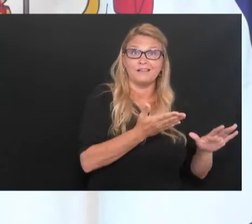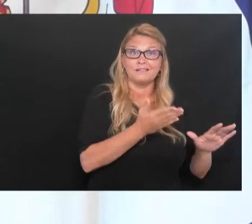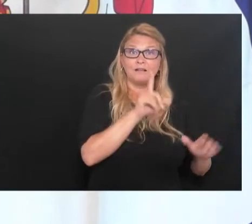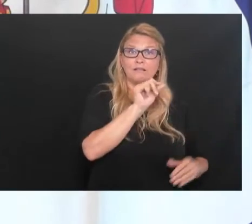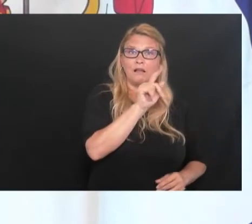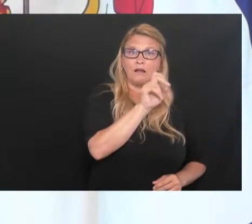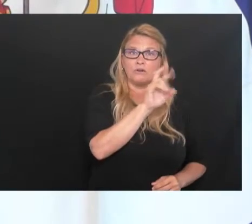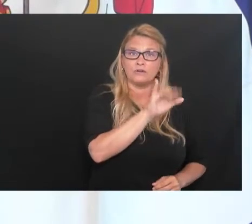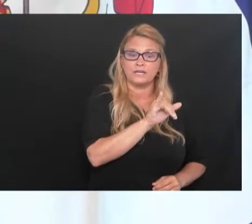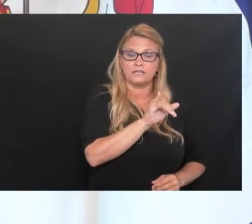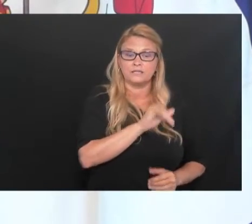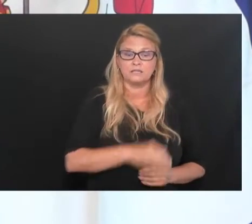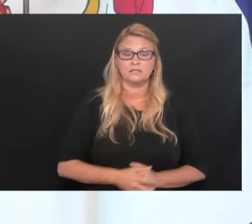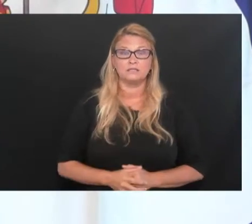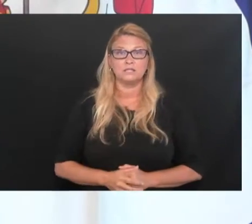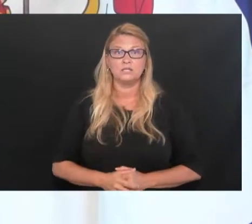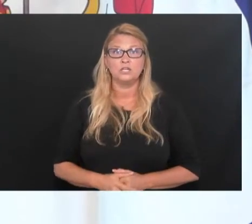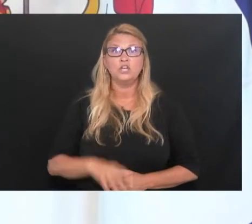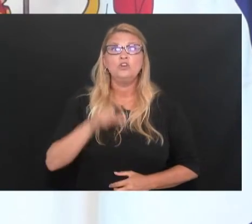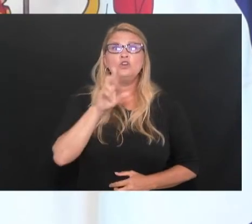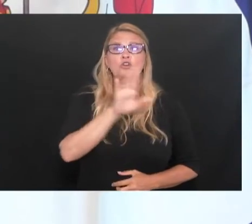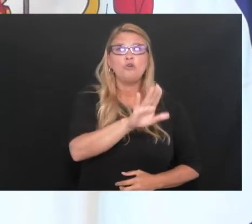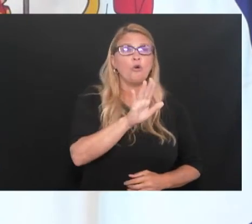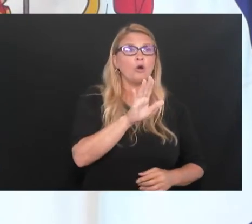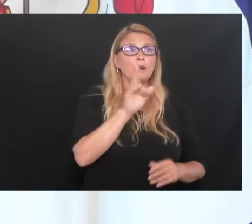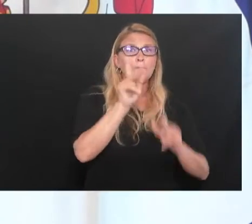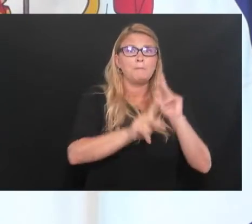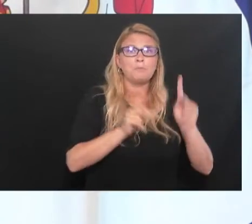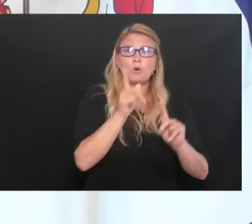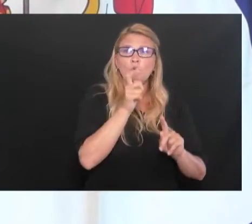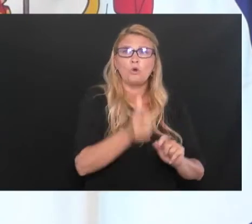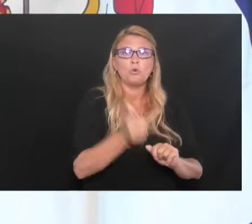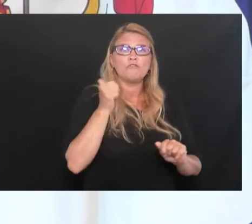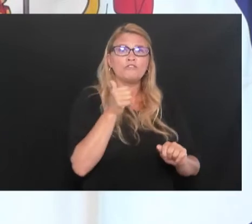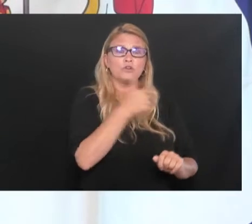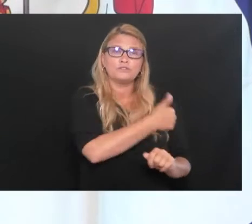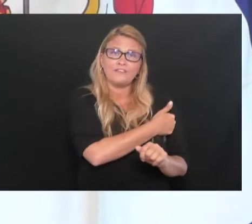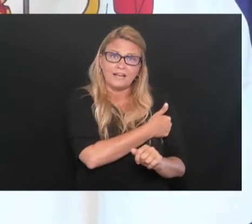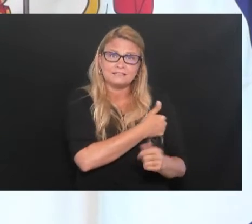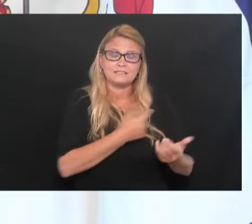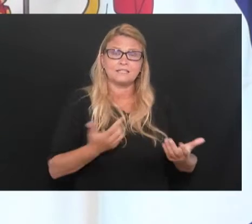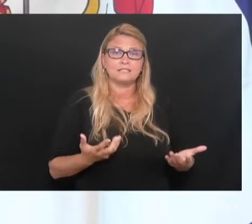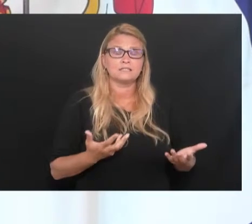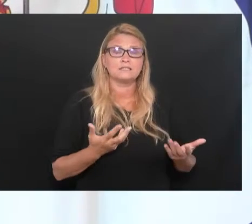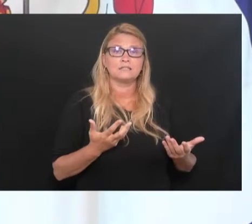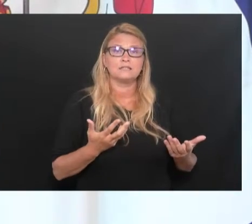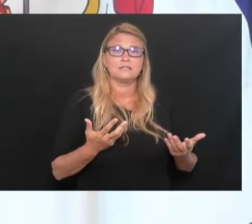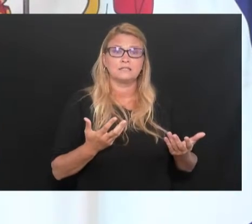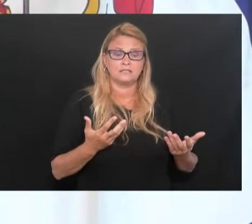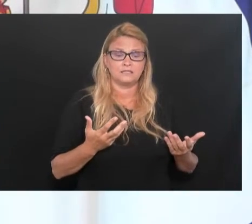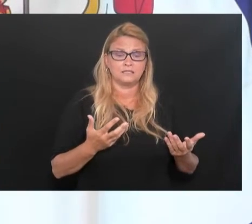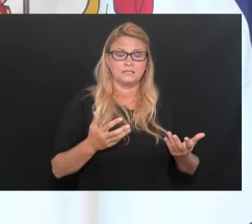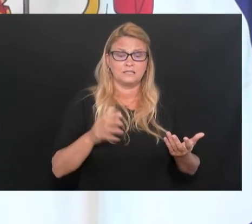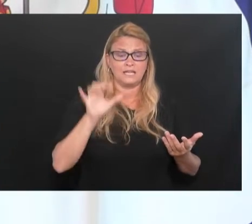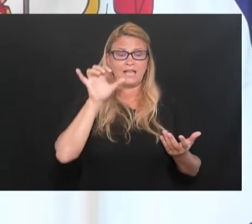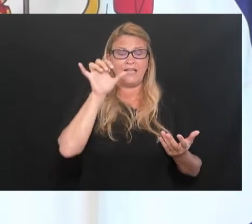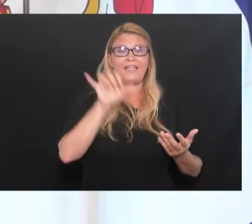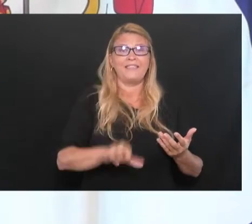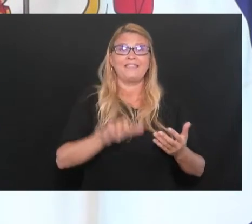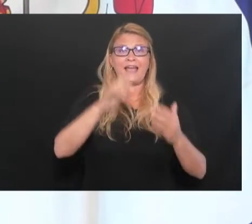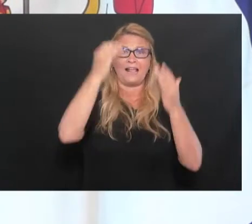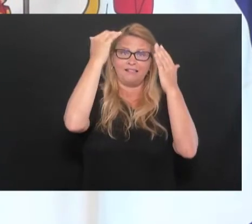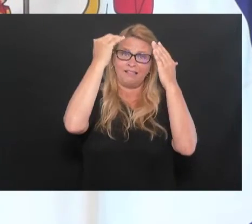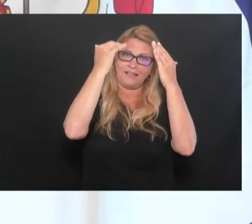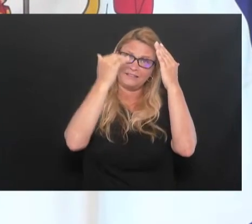in. You're in the drawing, that I lead off with every day. Right there's the drawing you're in.